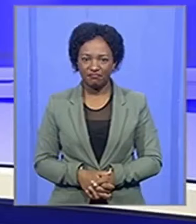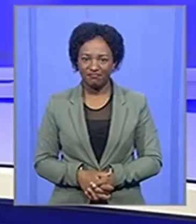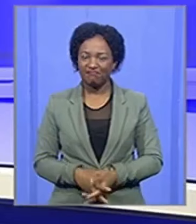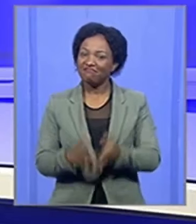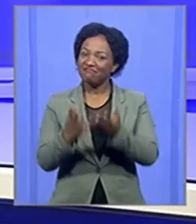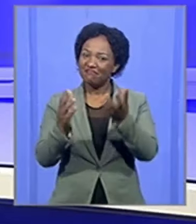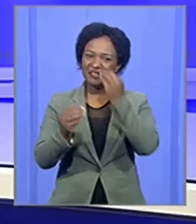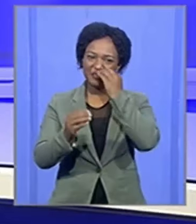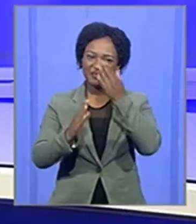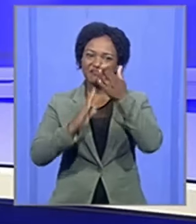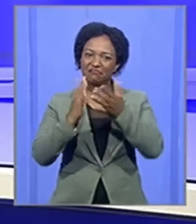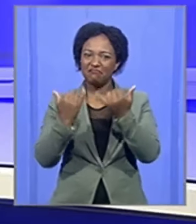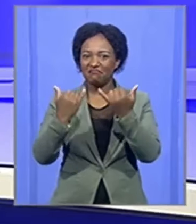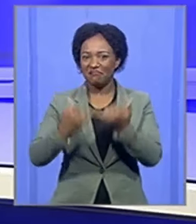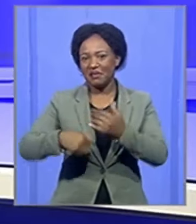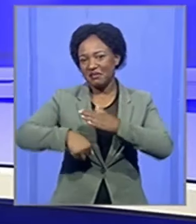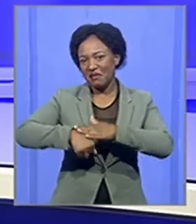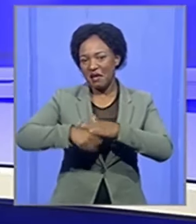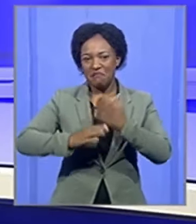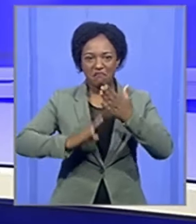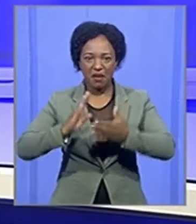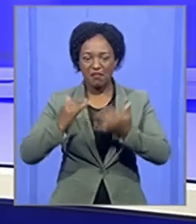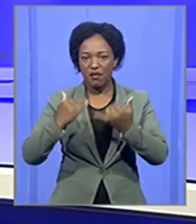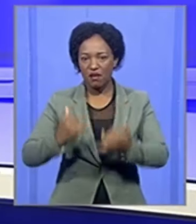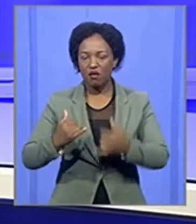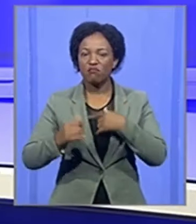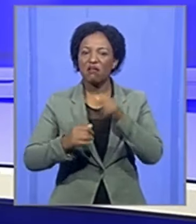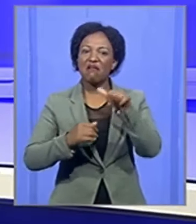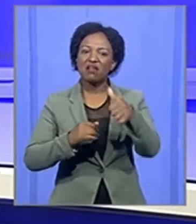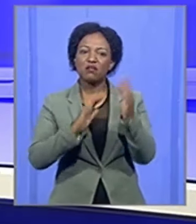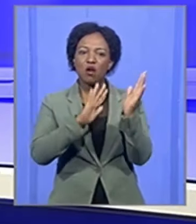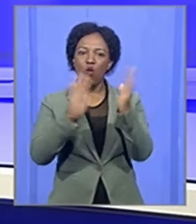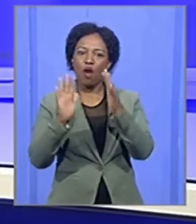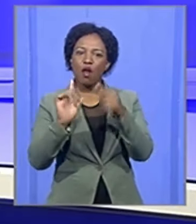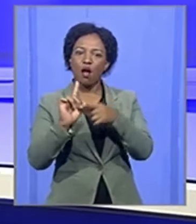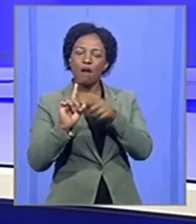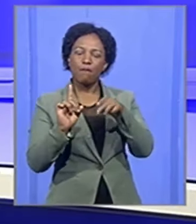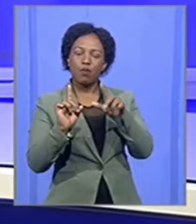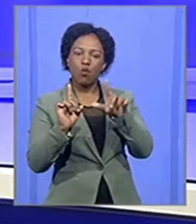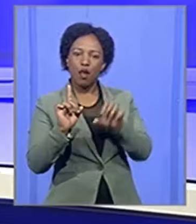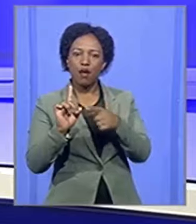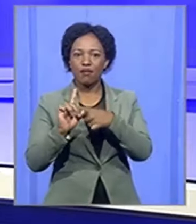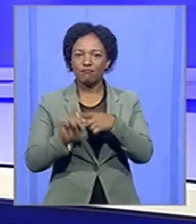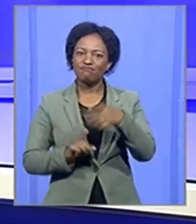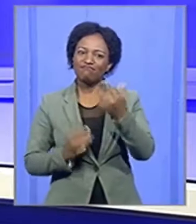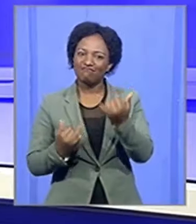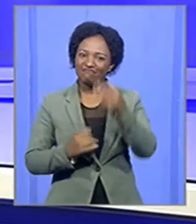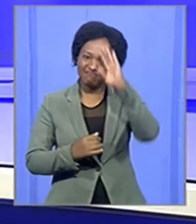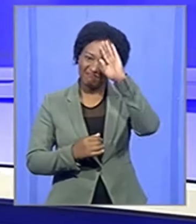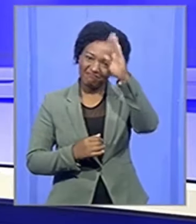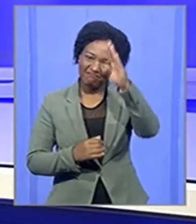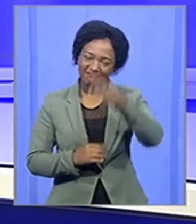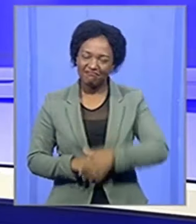Bešong di felela fa nako ke yona e fihlilego mafelelong ga bjale go latela kakanyo ya maemo a boso ka Pula Ragwatha ra Eben Boroko.